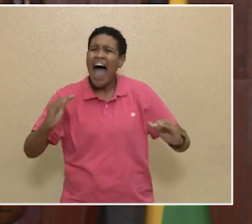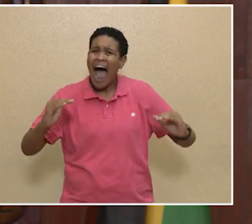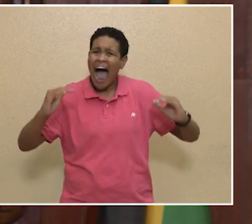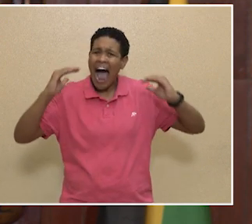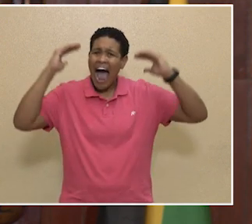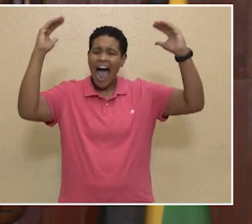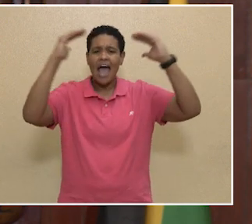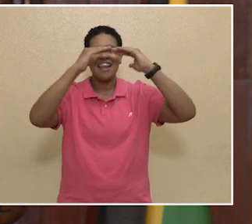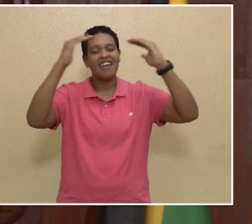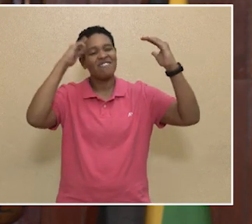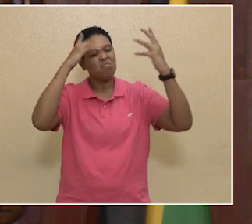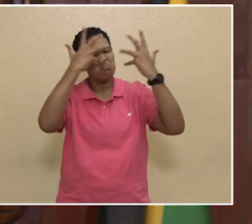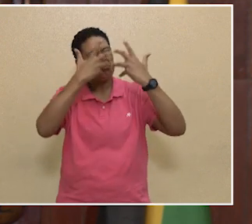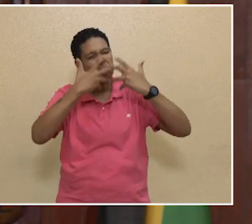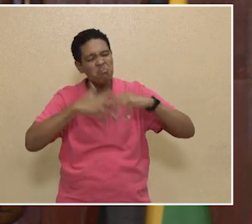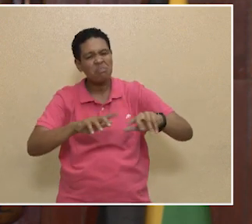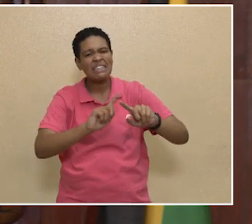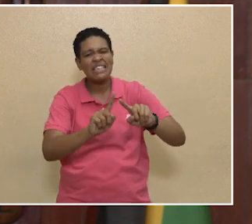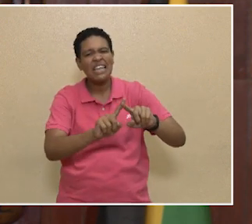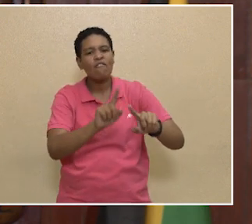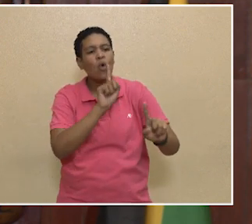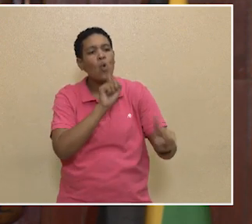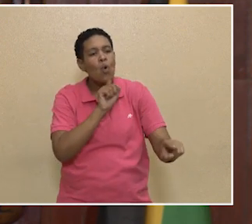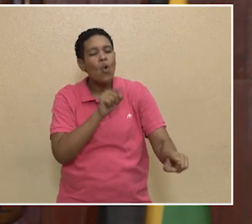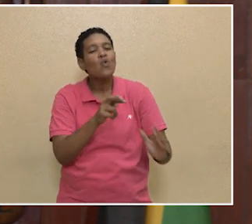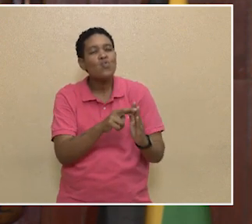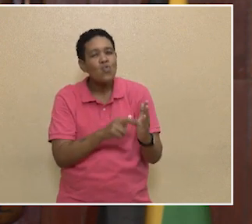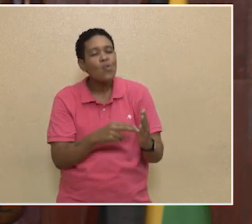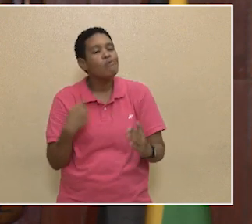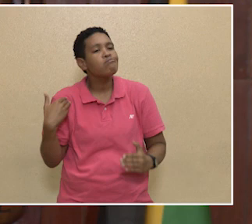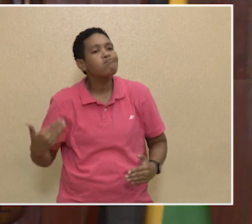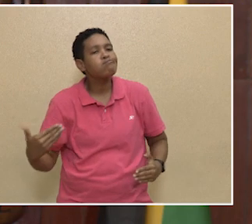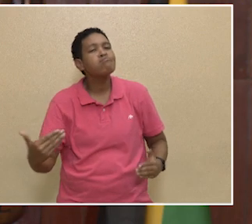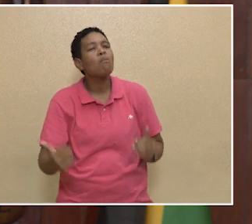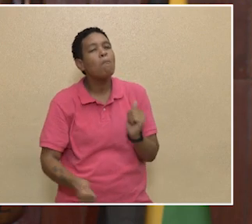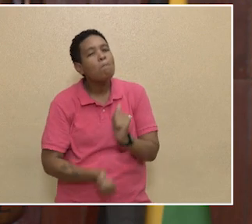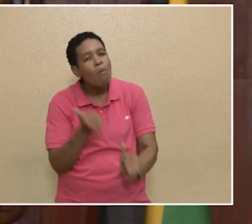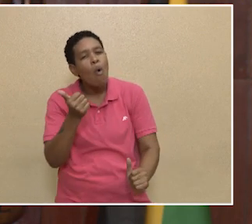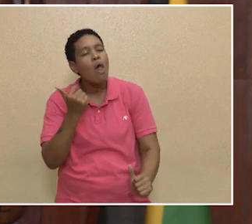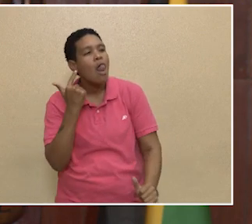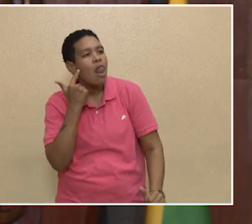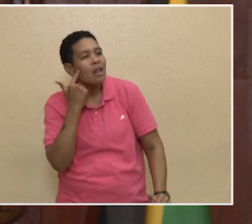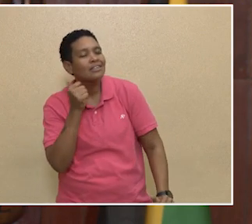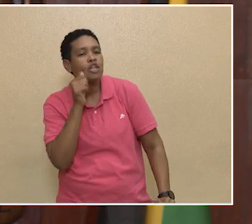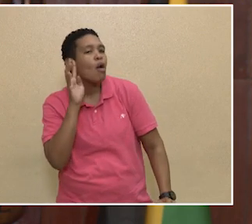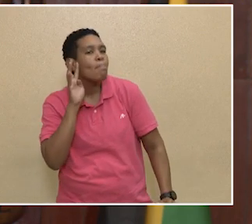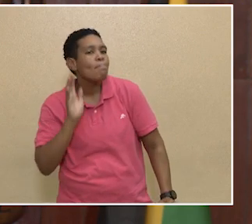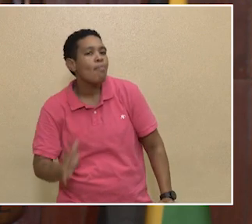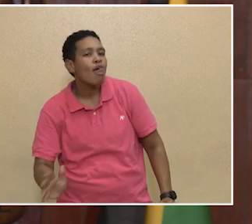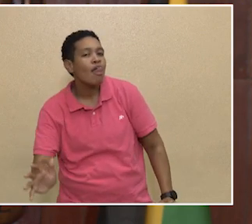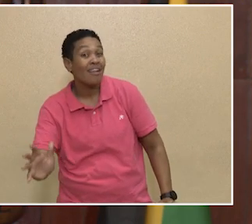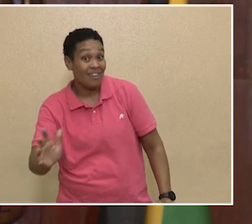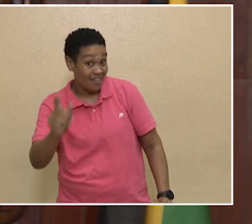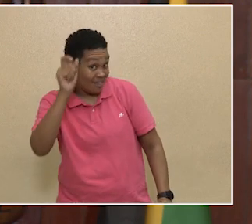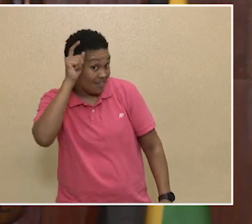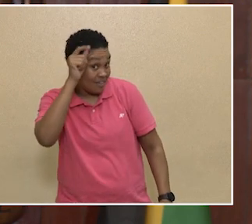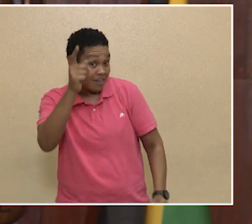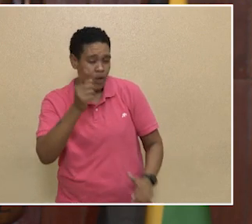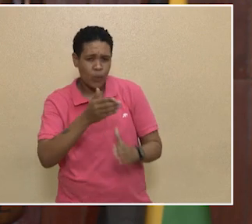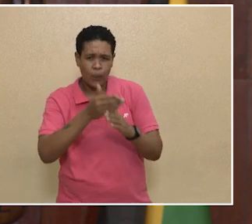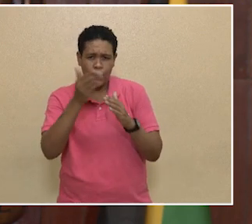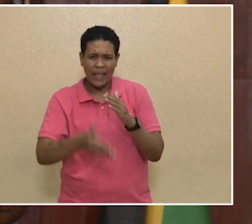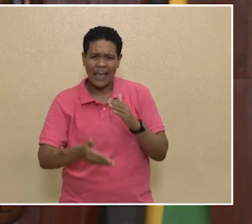of compliance to the various orders that were made over the last 2 weeks, that over the last